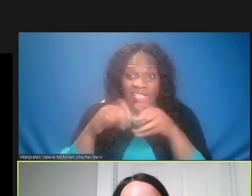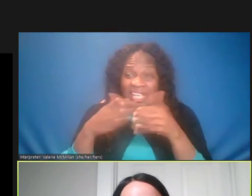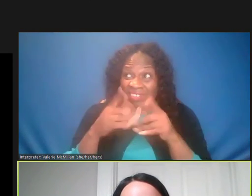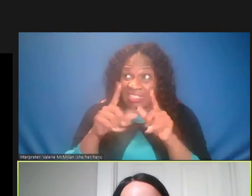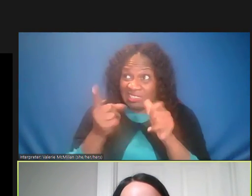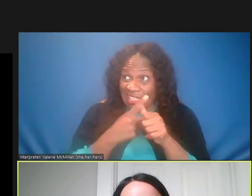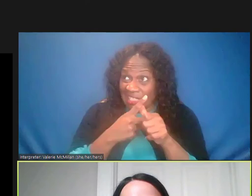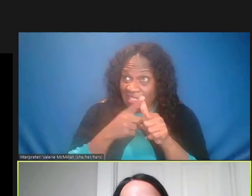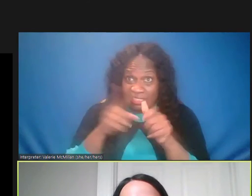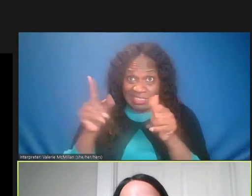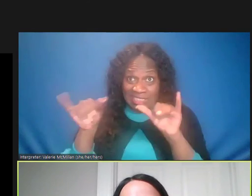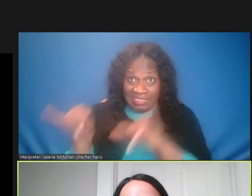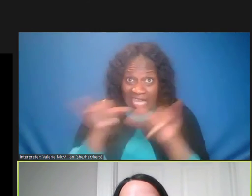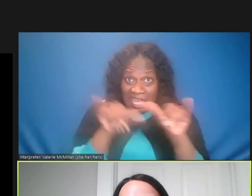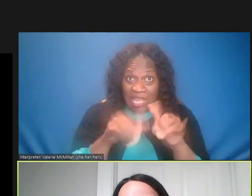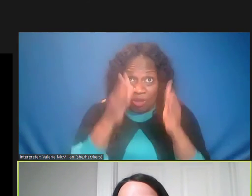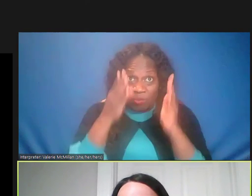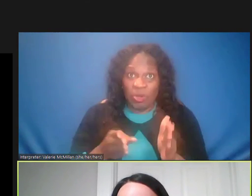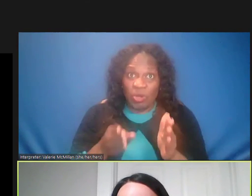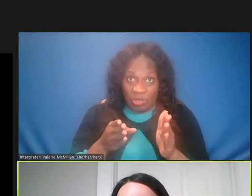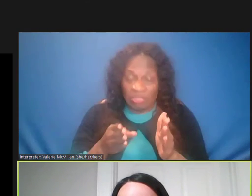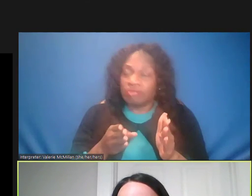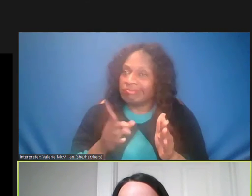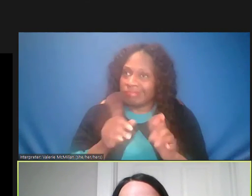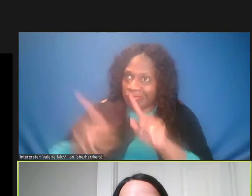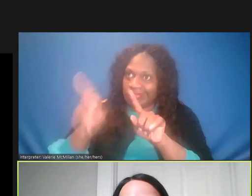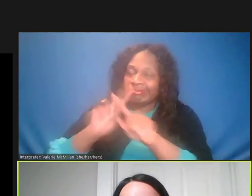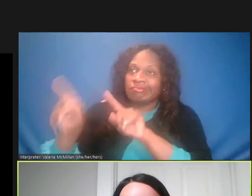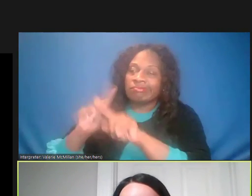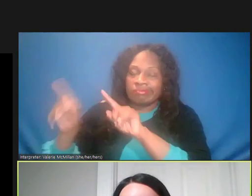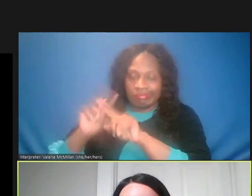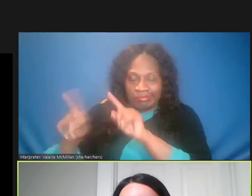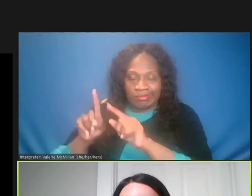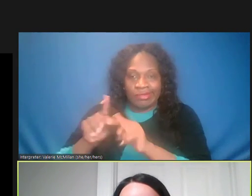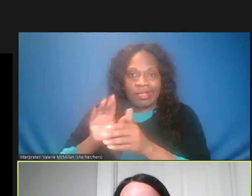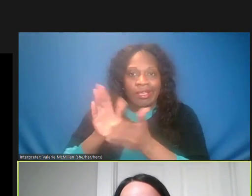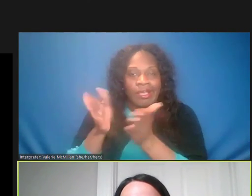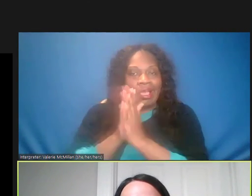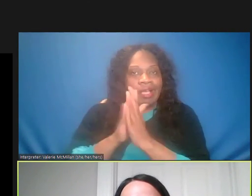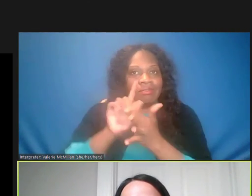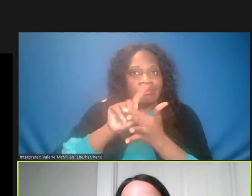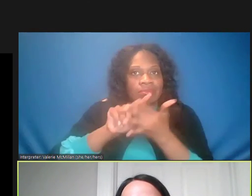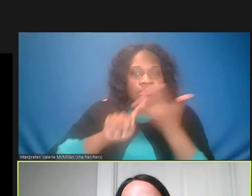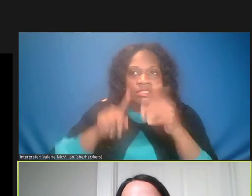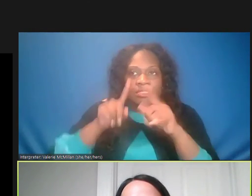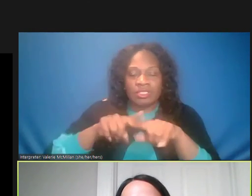may require different accommodations depending on the environment and other factors.